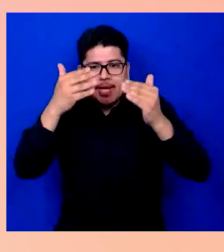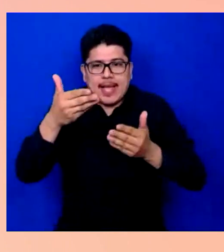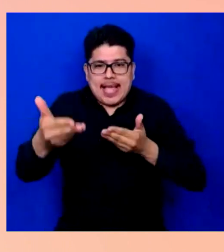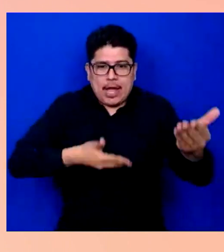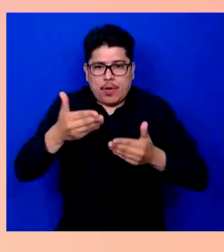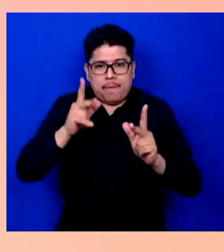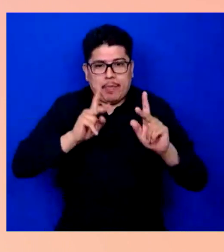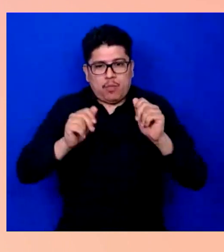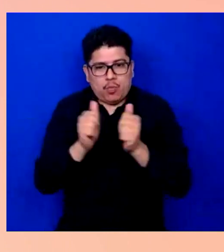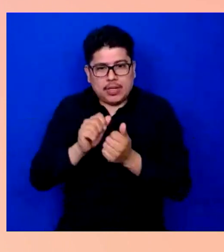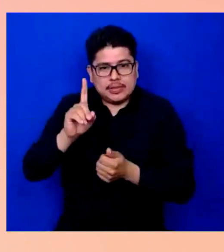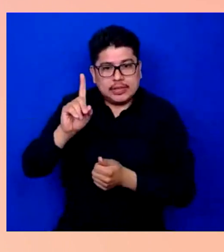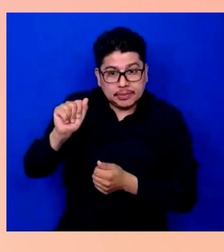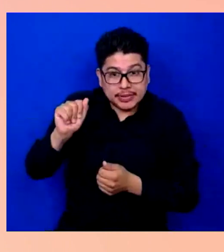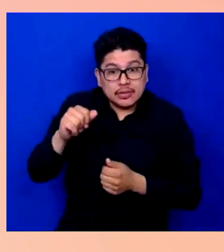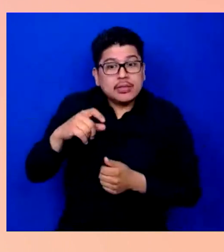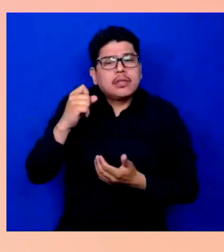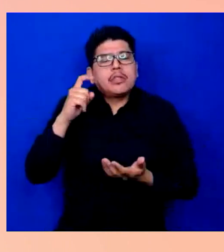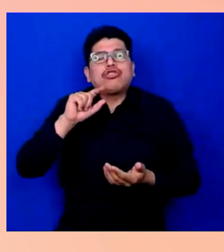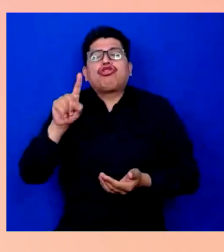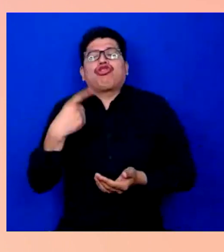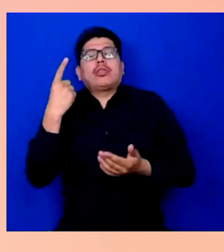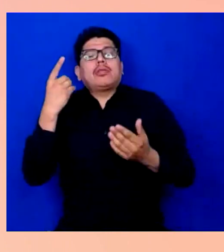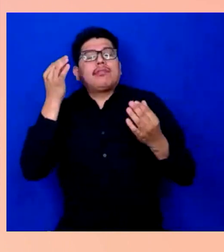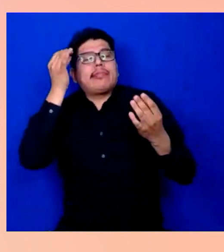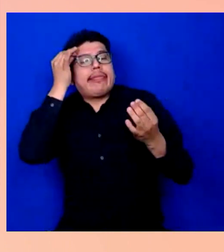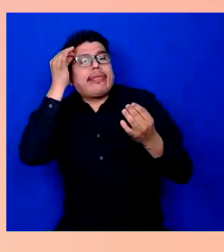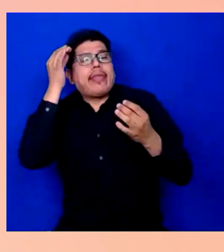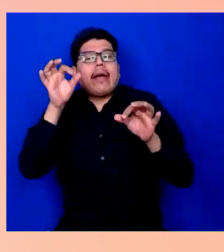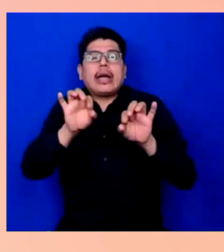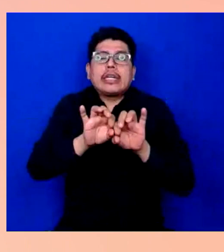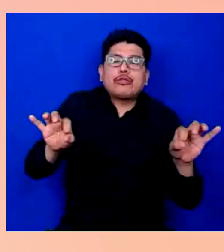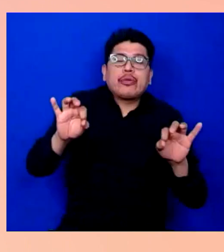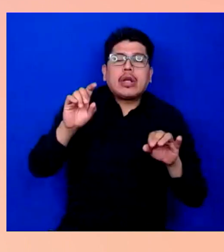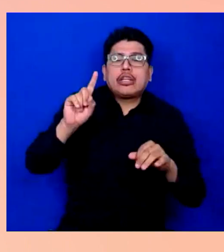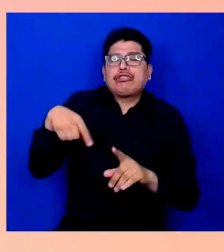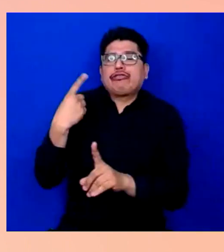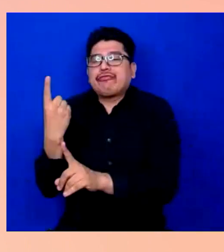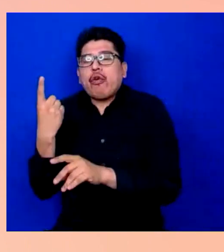and not just think about those with degrees, not just think about those with specializations, but those